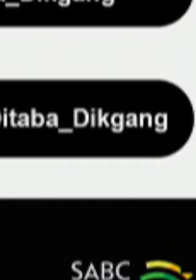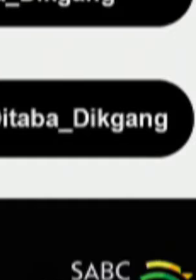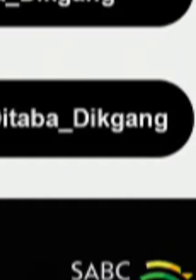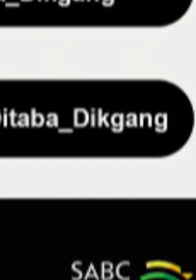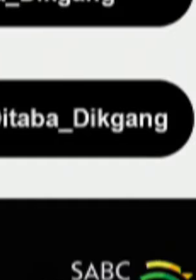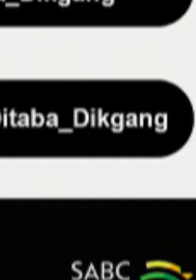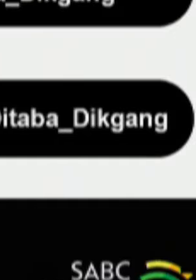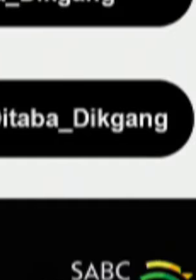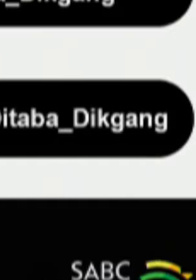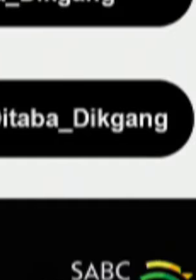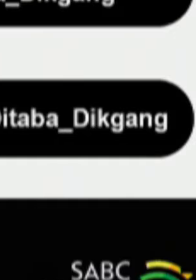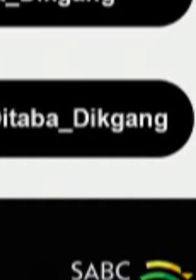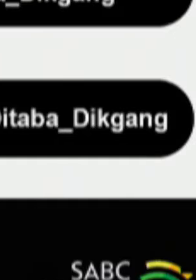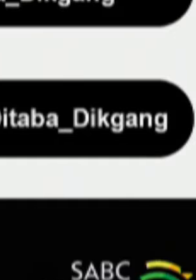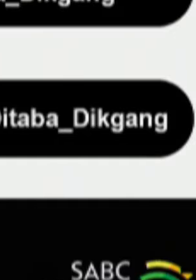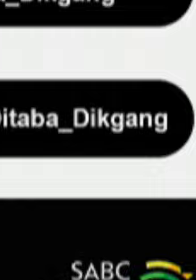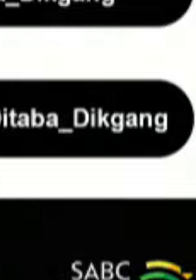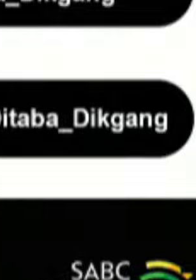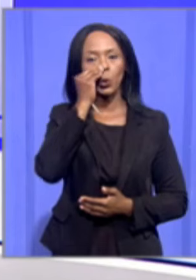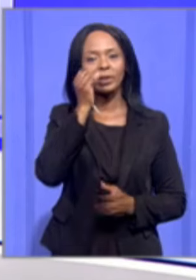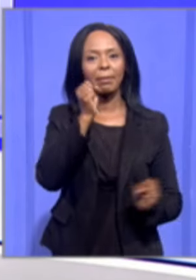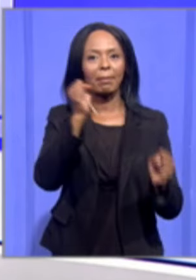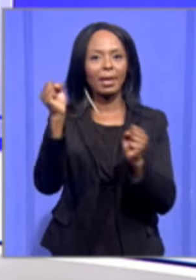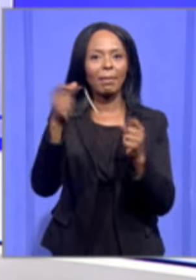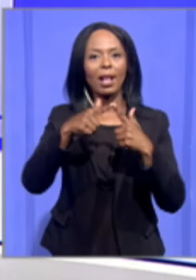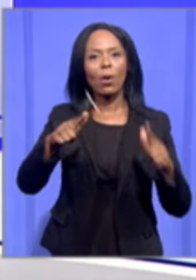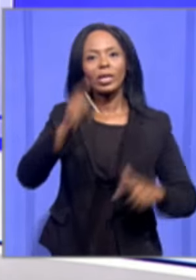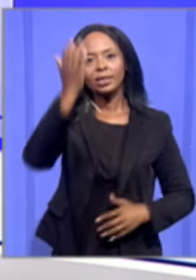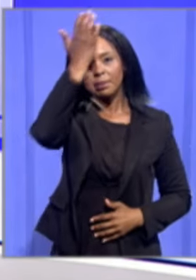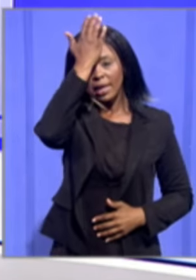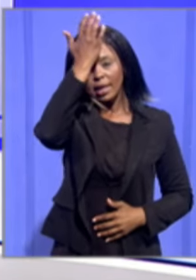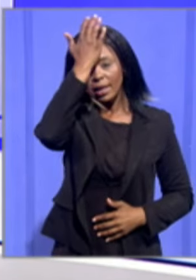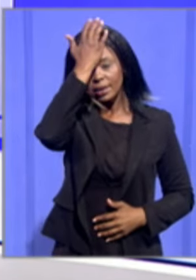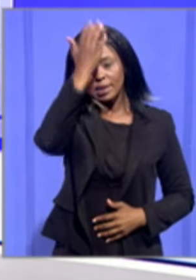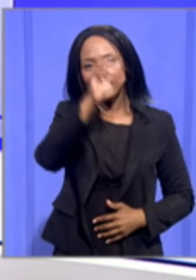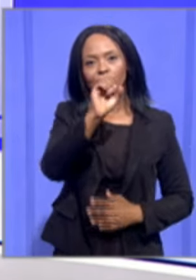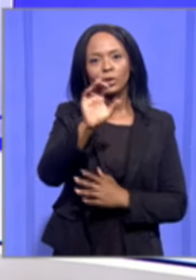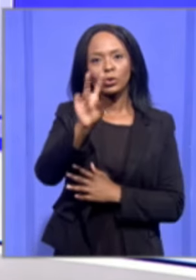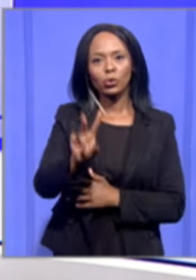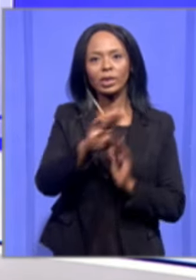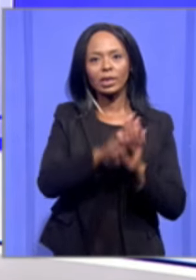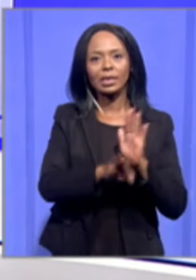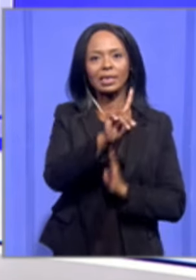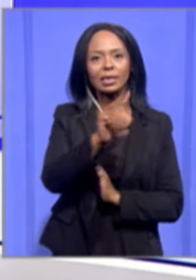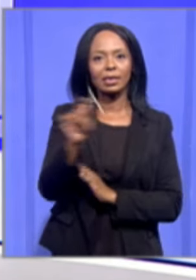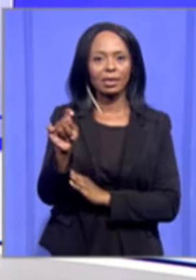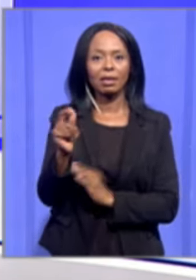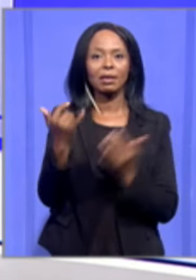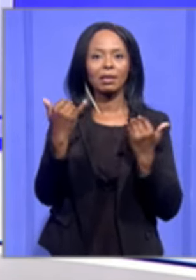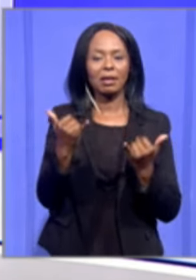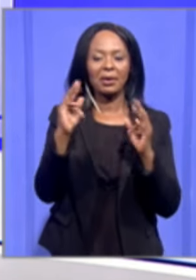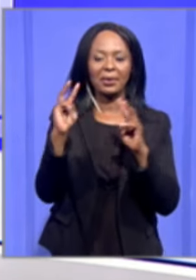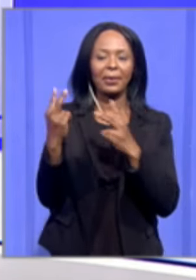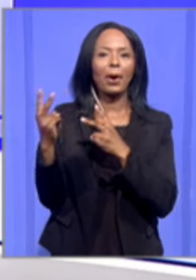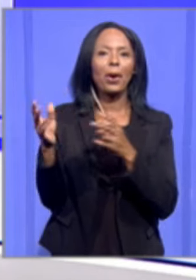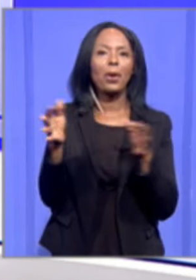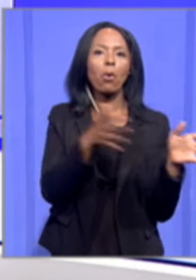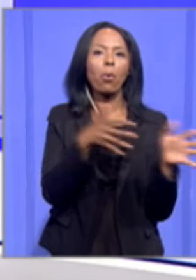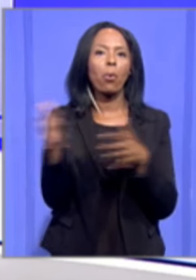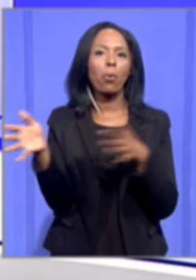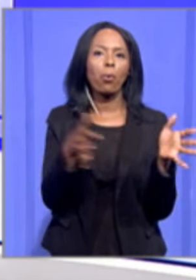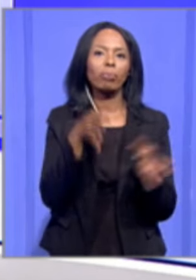a ditlhaeletsano. Kgaso e latelang ke a sepedi ka moso mo SABC 2 le DTT. Ga jaana o tlogela le boineelo